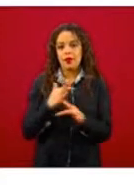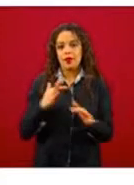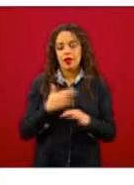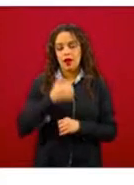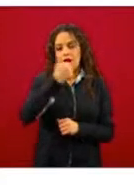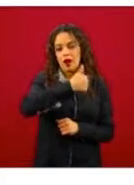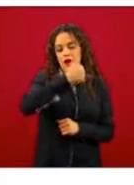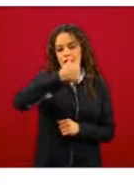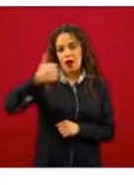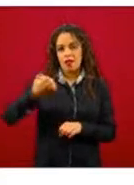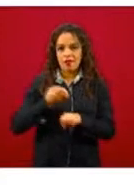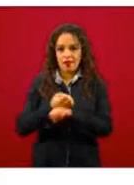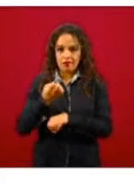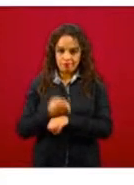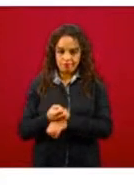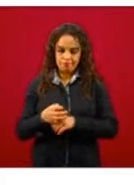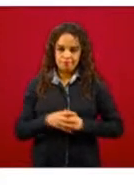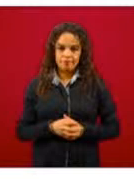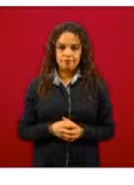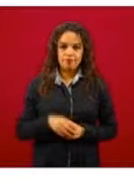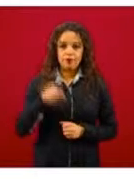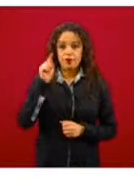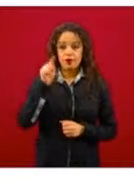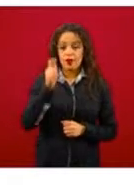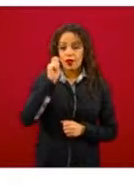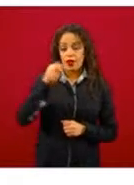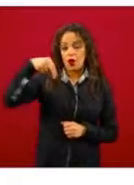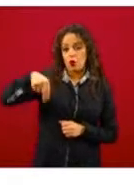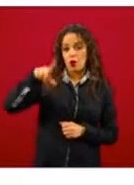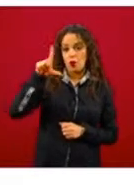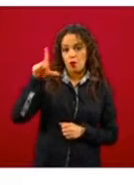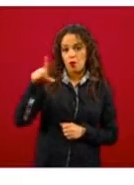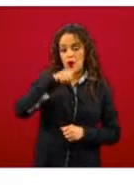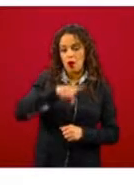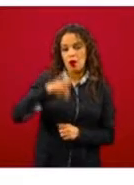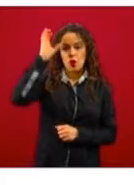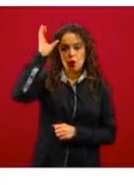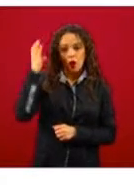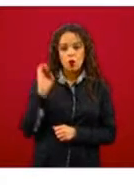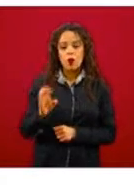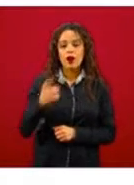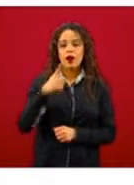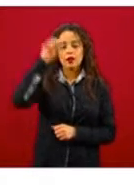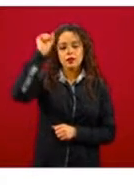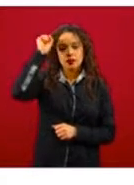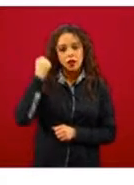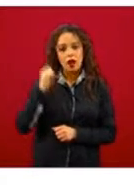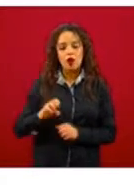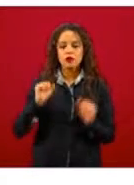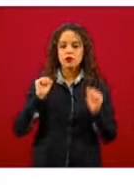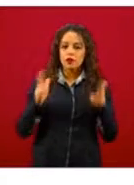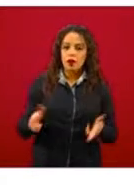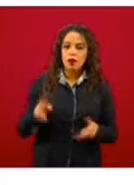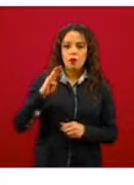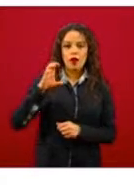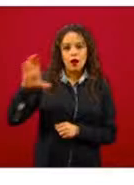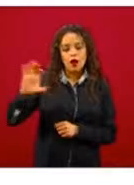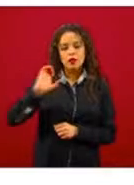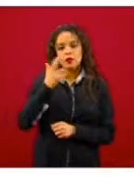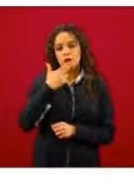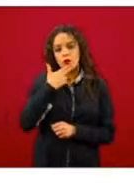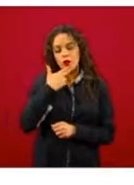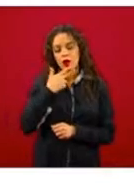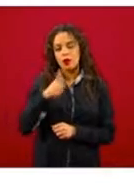trend on mobility. In each and every single one of them, we emphasize specifically the